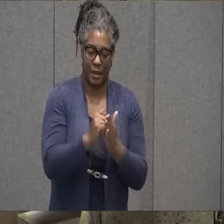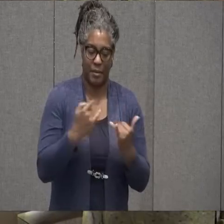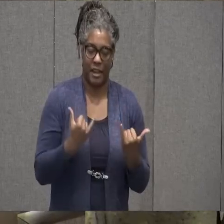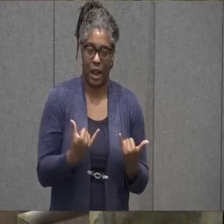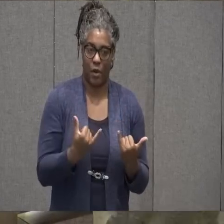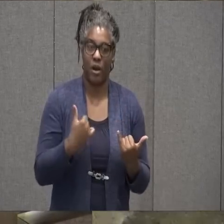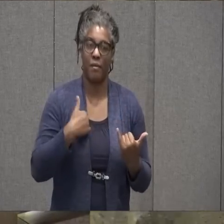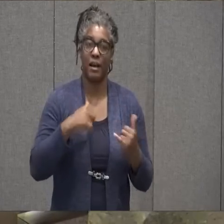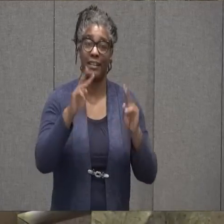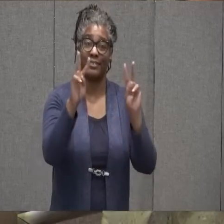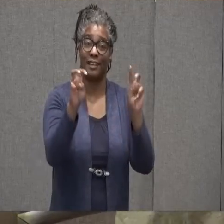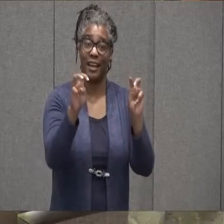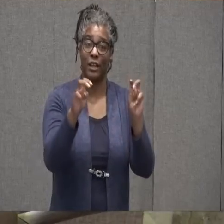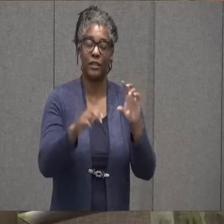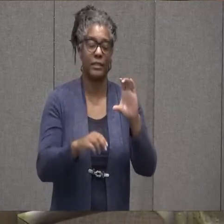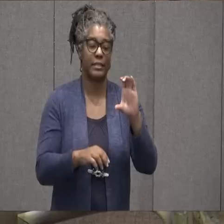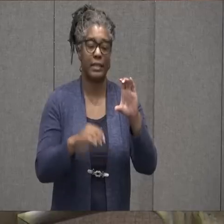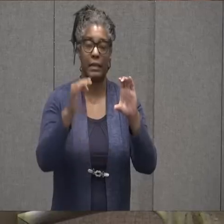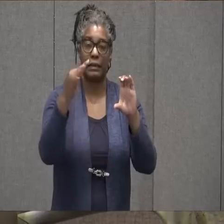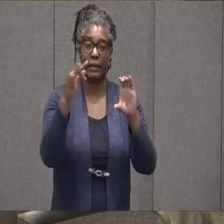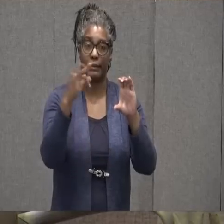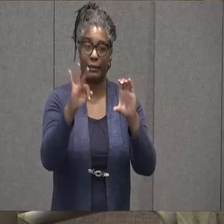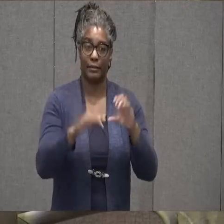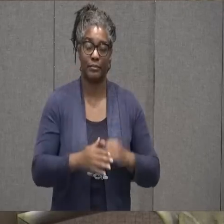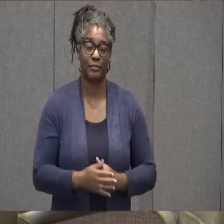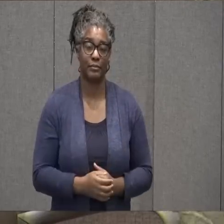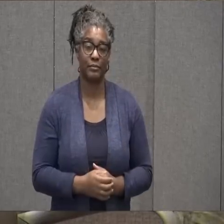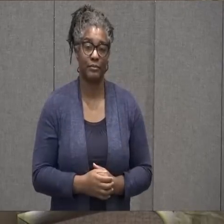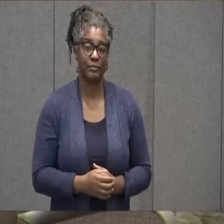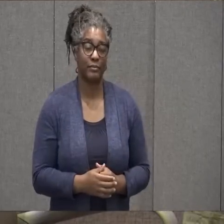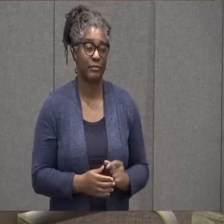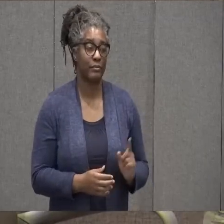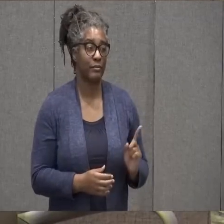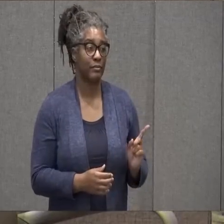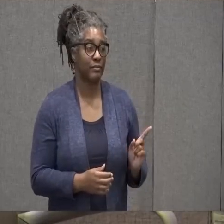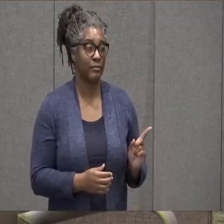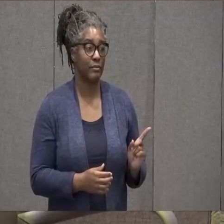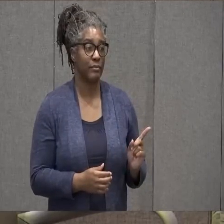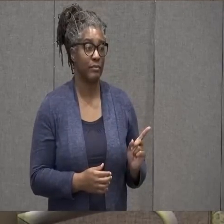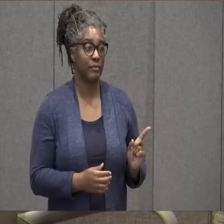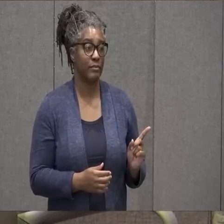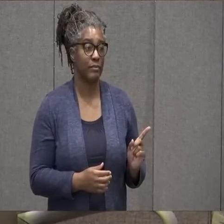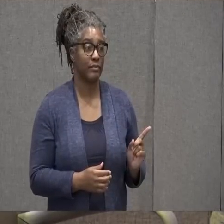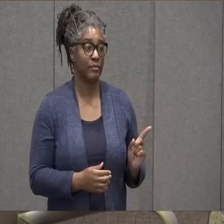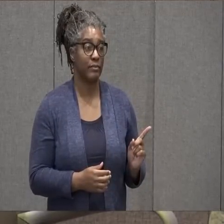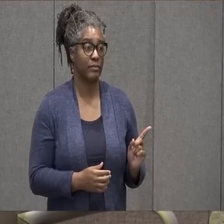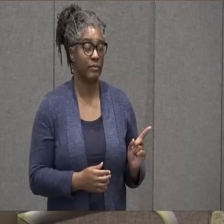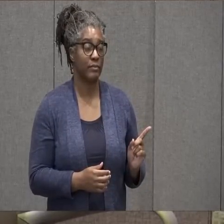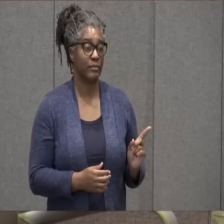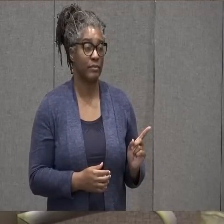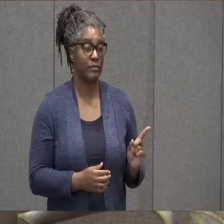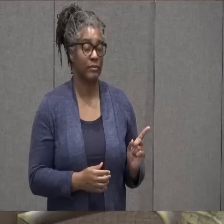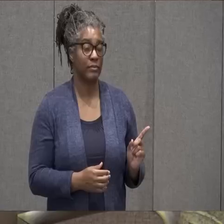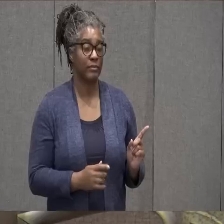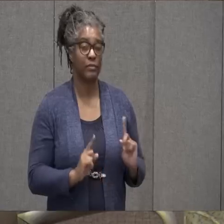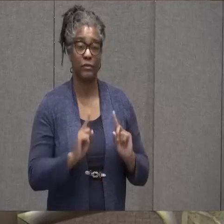C-19. And here's my haiku. Headed to the